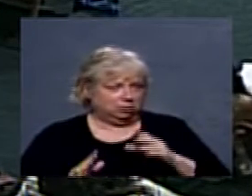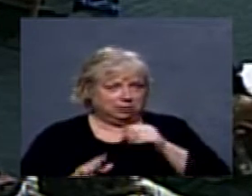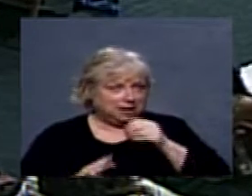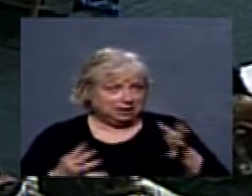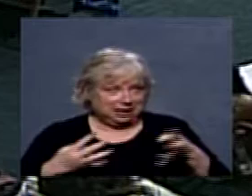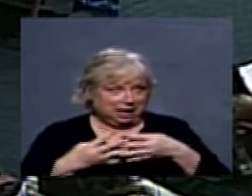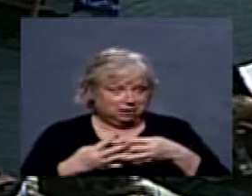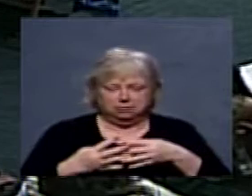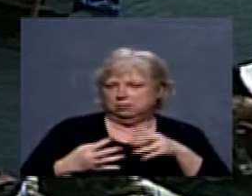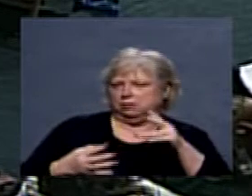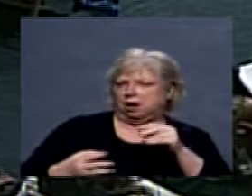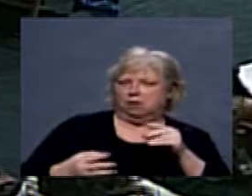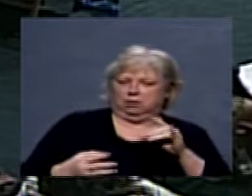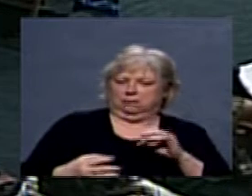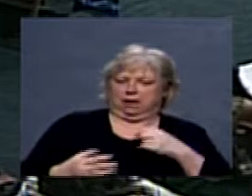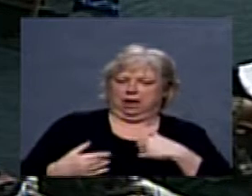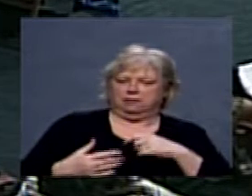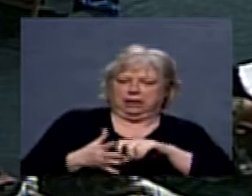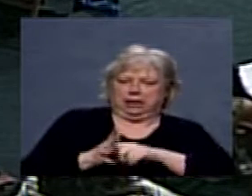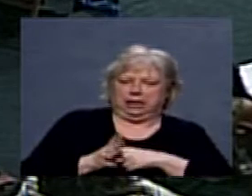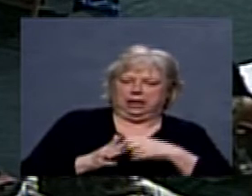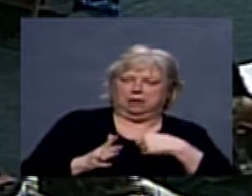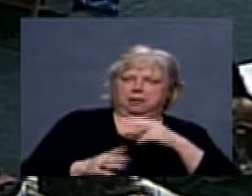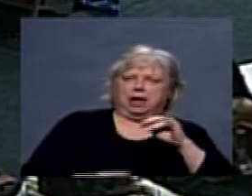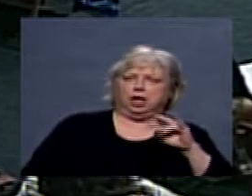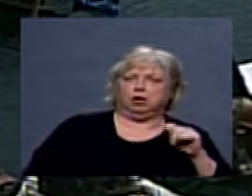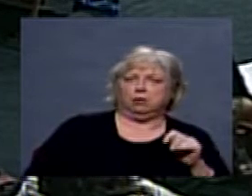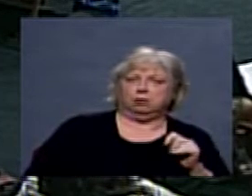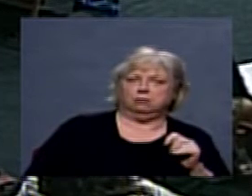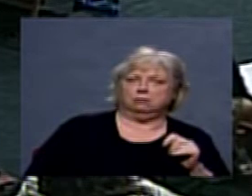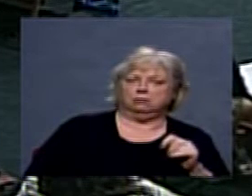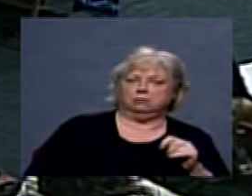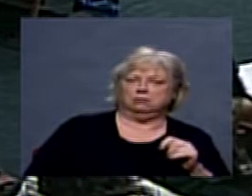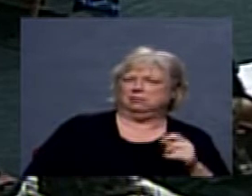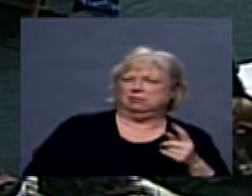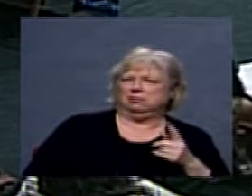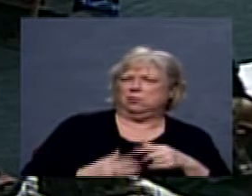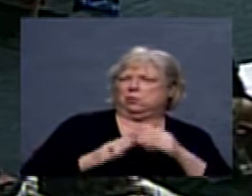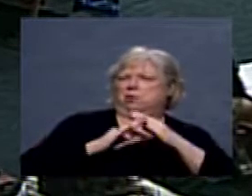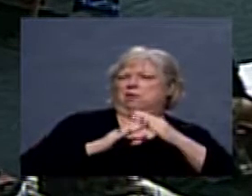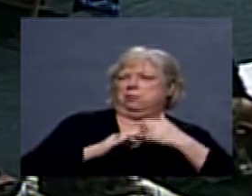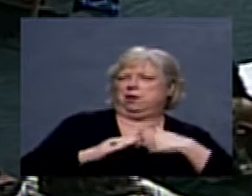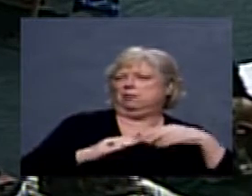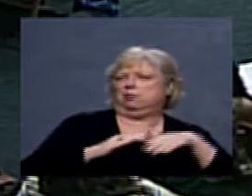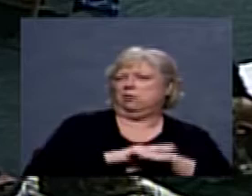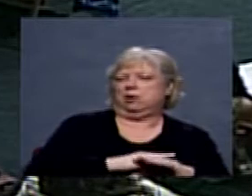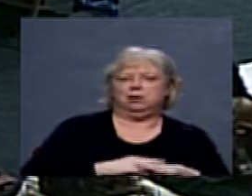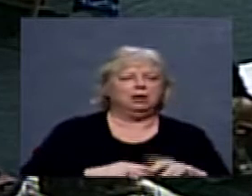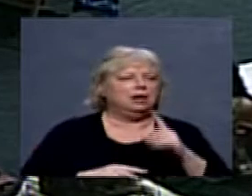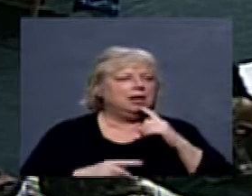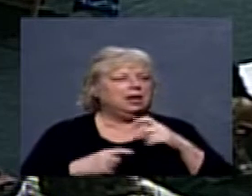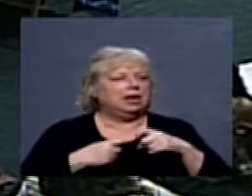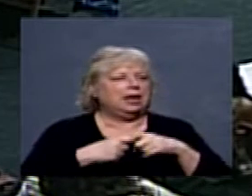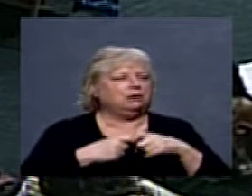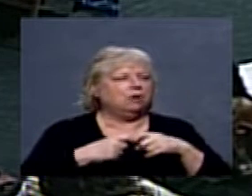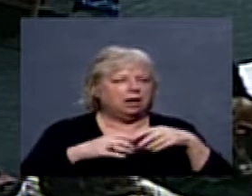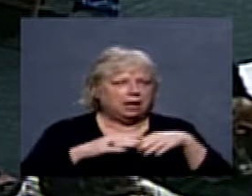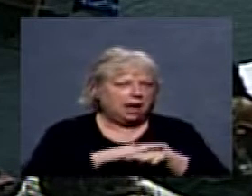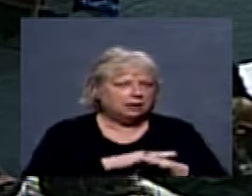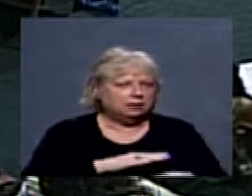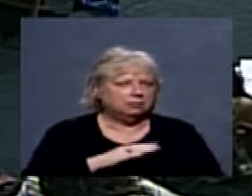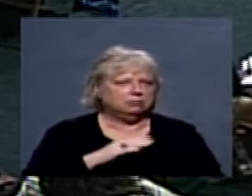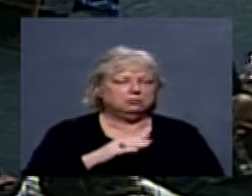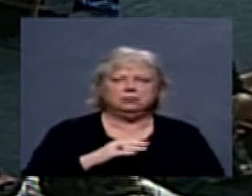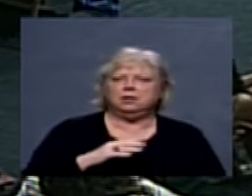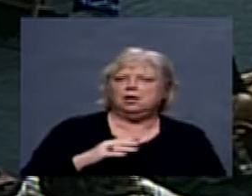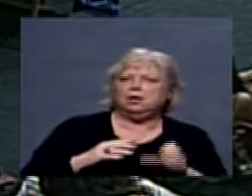if I've got a key to my unit, what's going to keep me from coming it? It's electronic access.